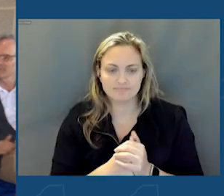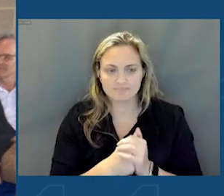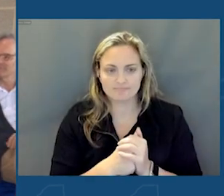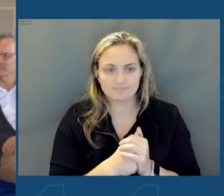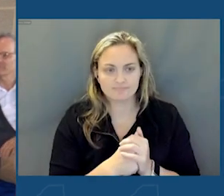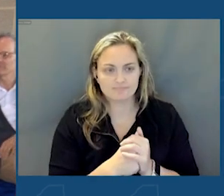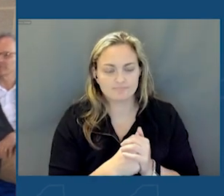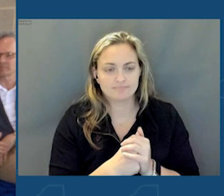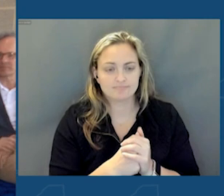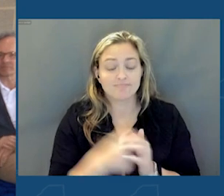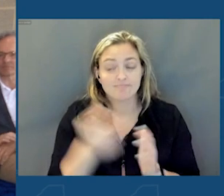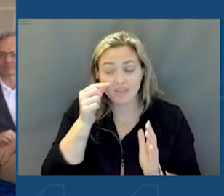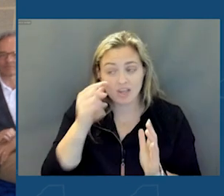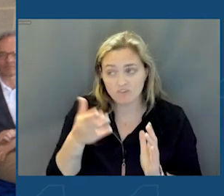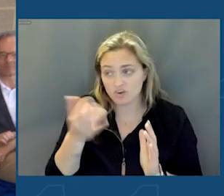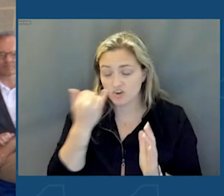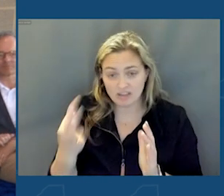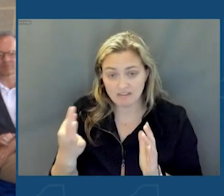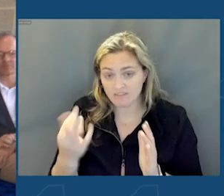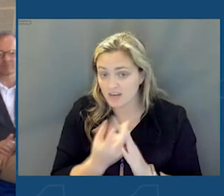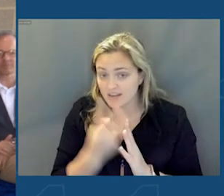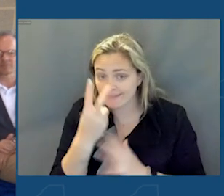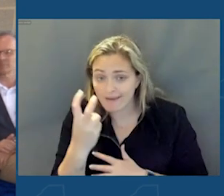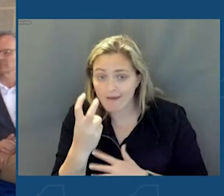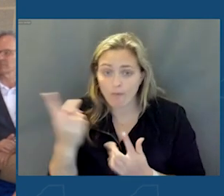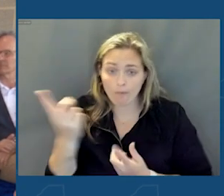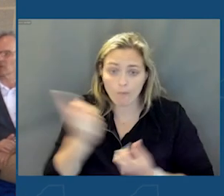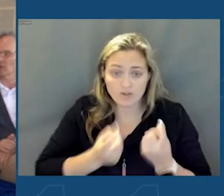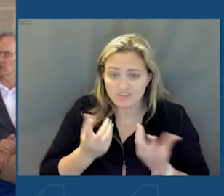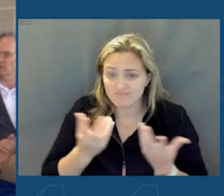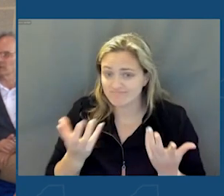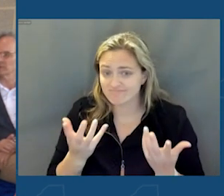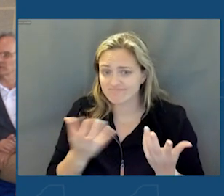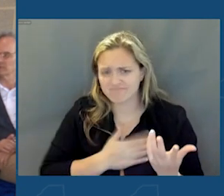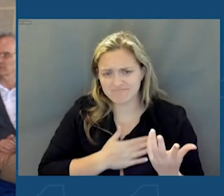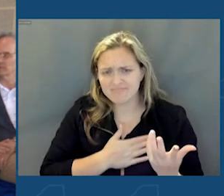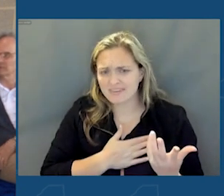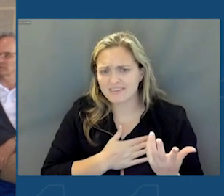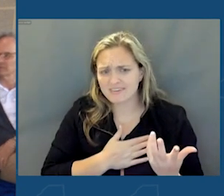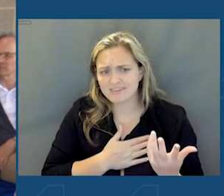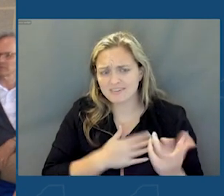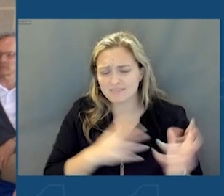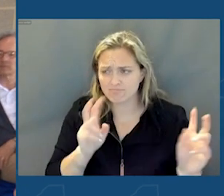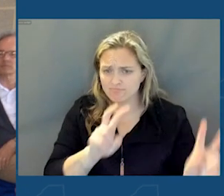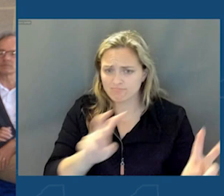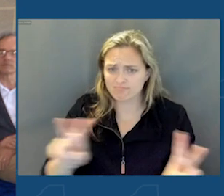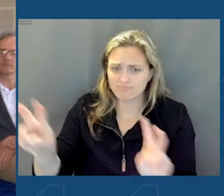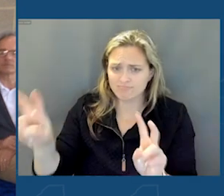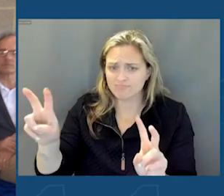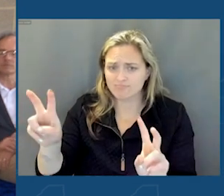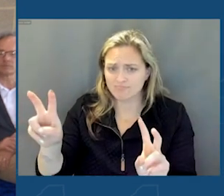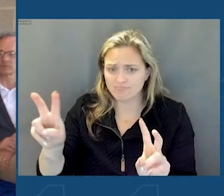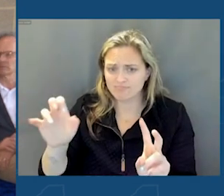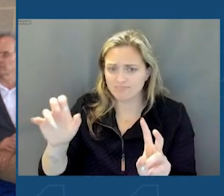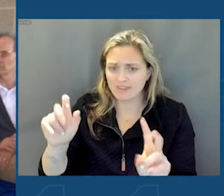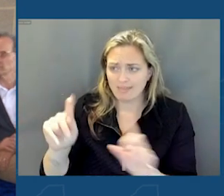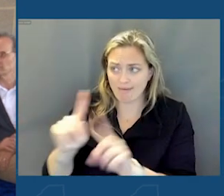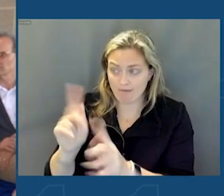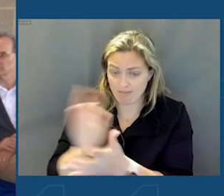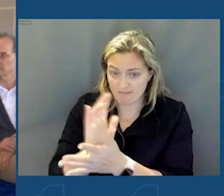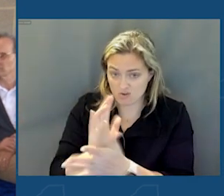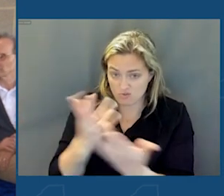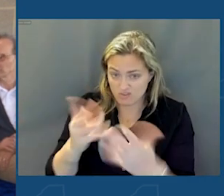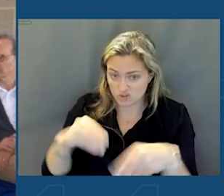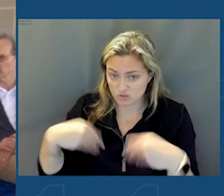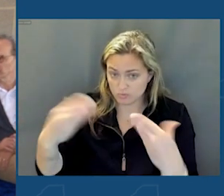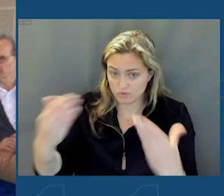And Governor, if there's any doubt or any question, please take a look at the link of the video we presented and